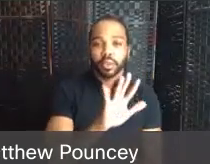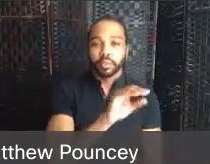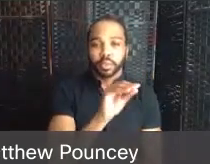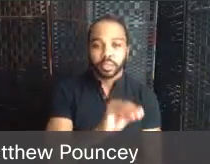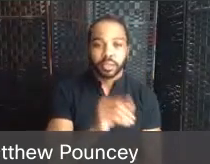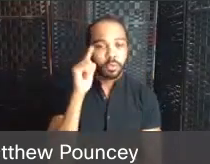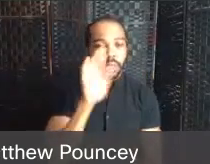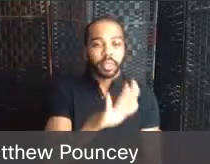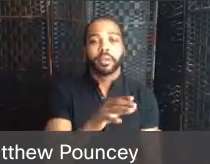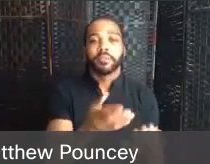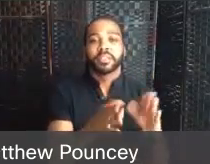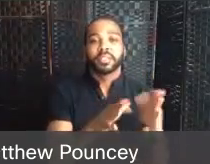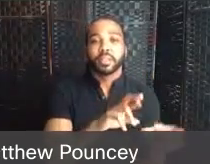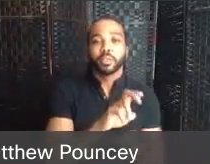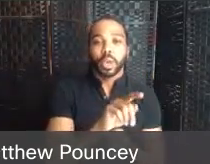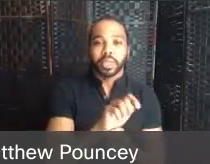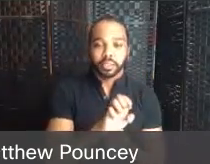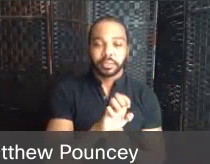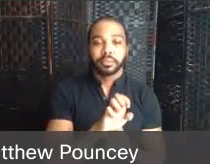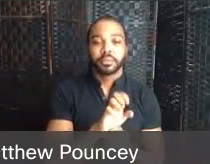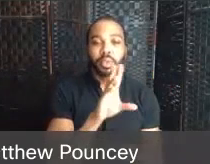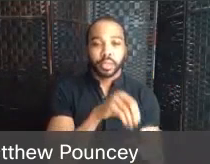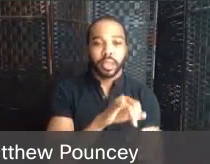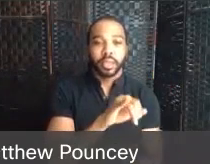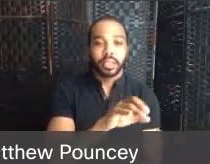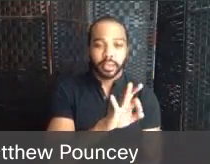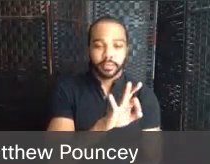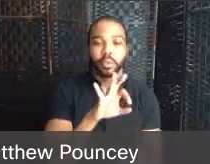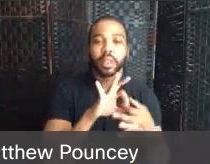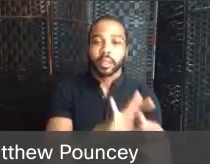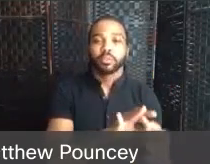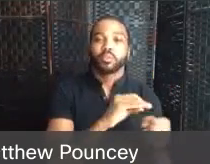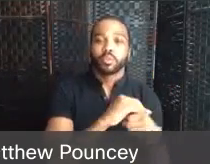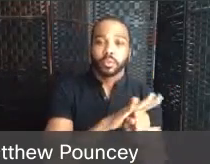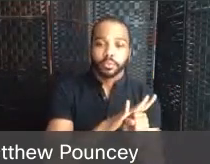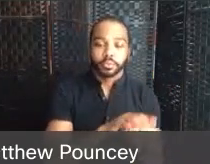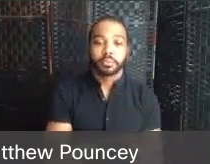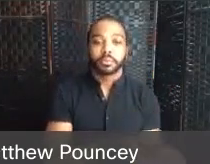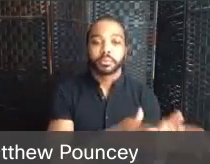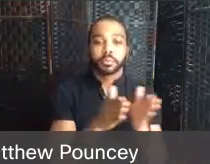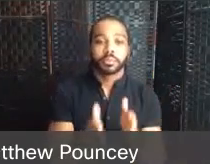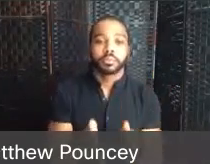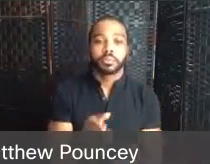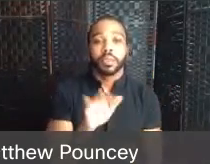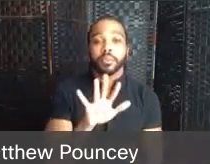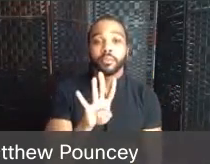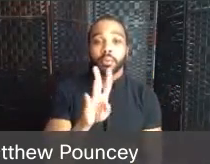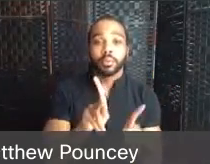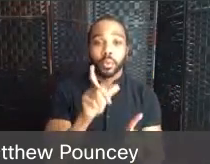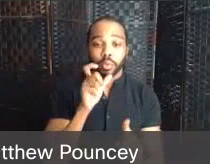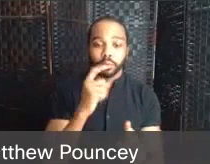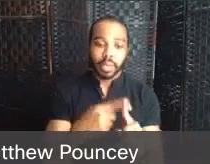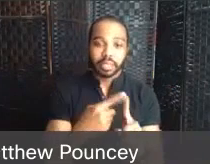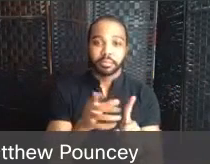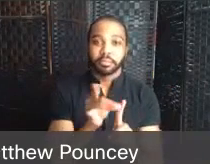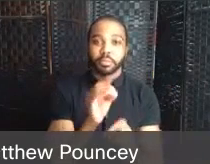rate amongst people in ICFs that has been attributed to COVID. The 54 people who have tested positive in